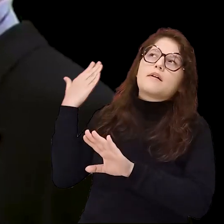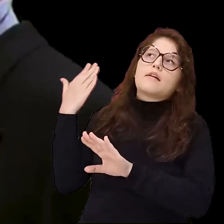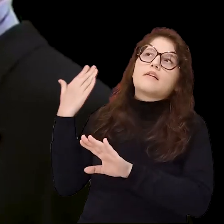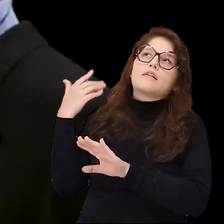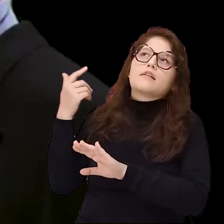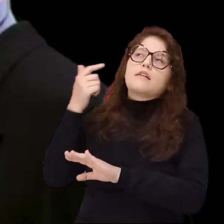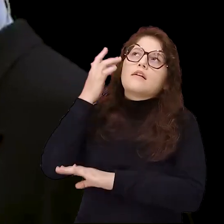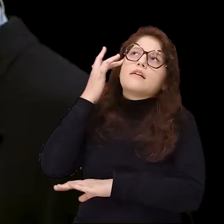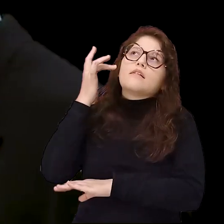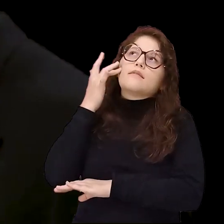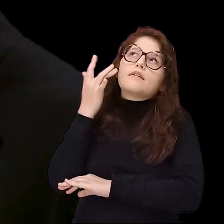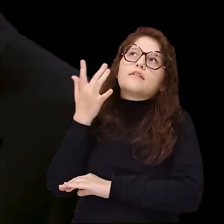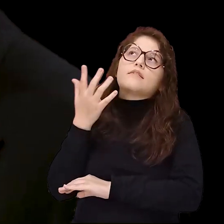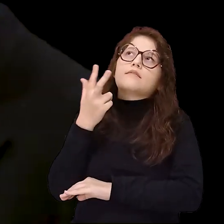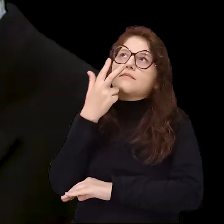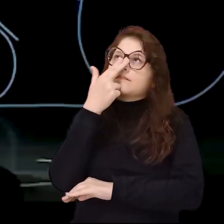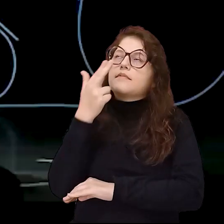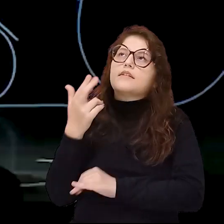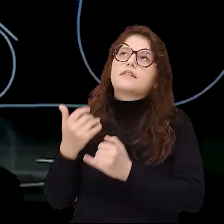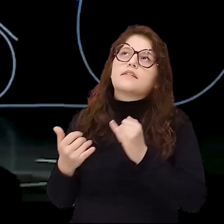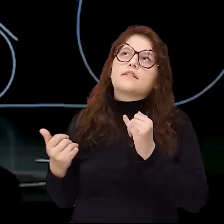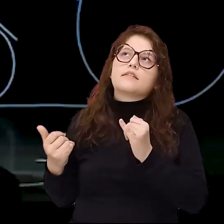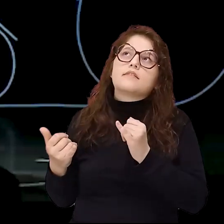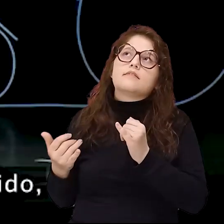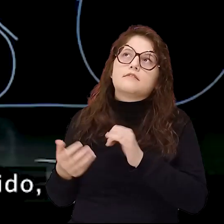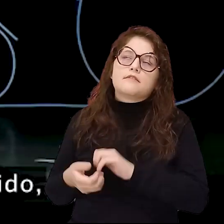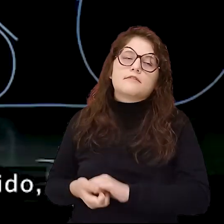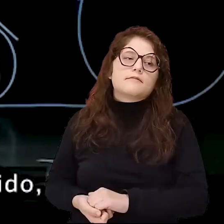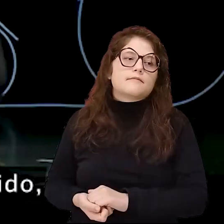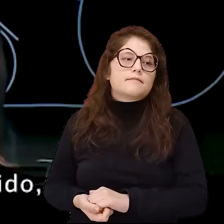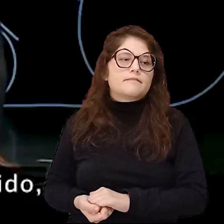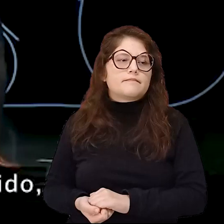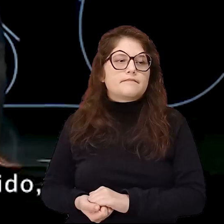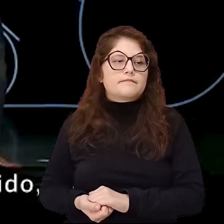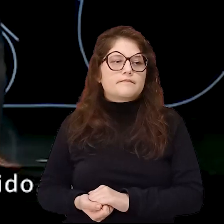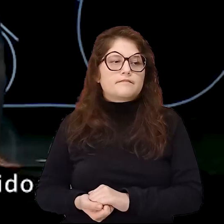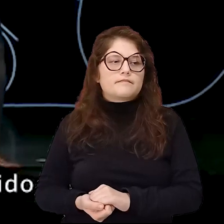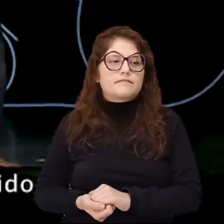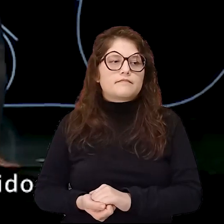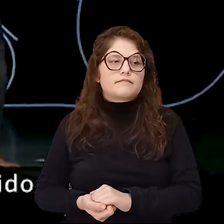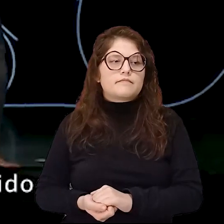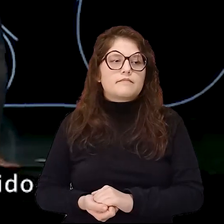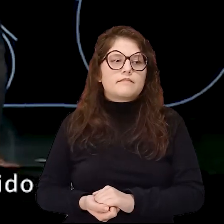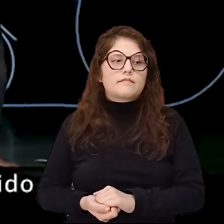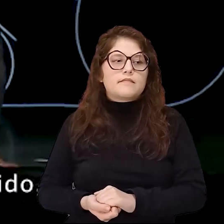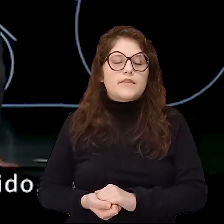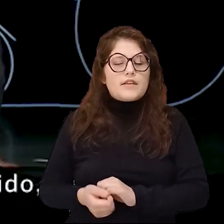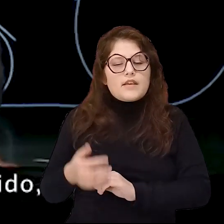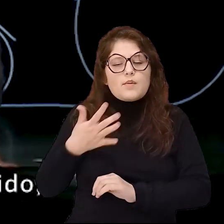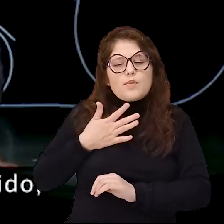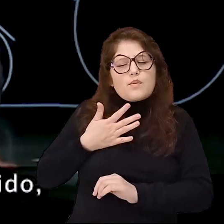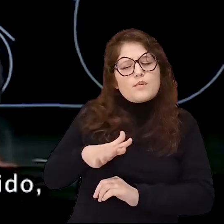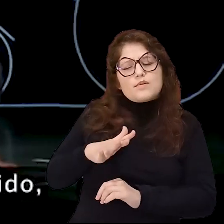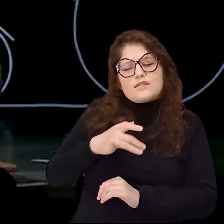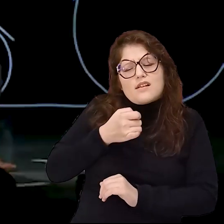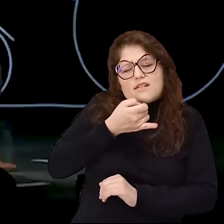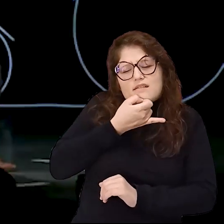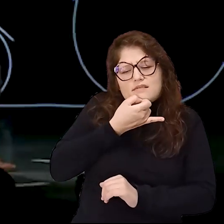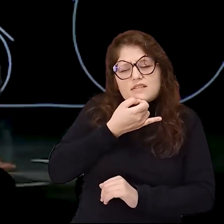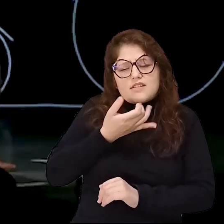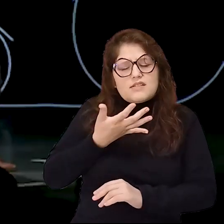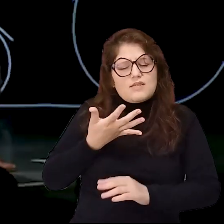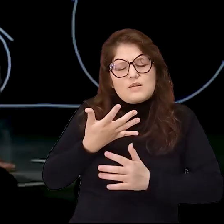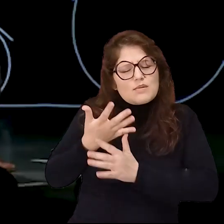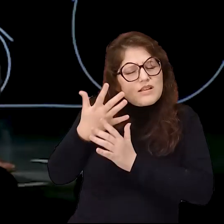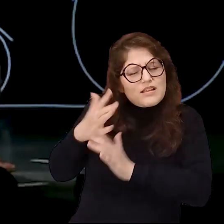pay me a surprise visit. I think that while I hated being depressed and